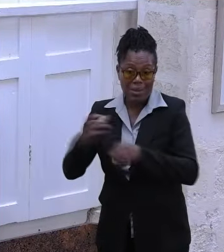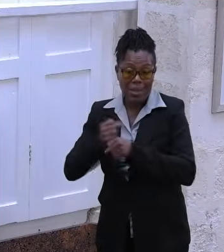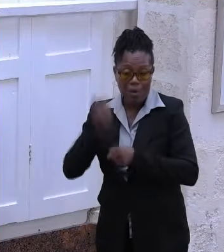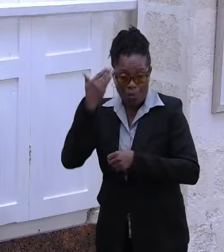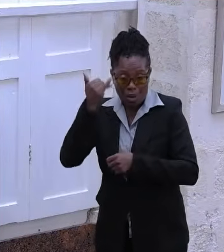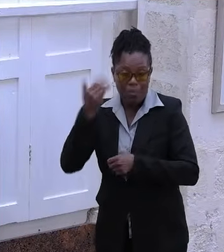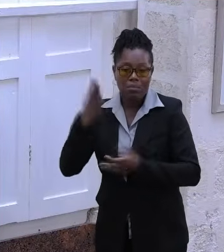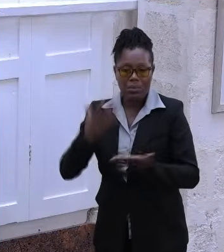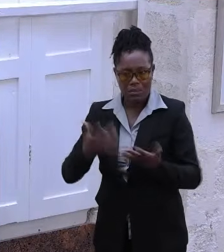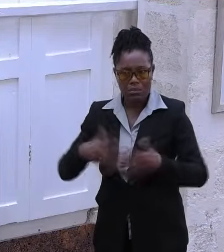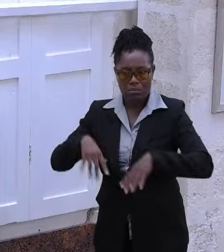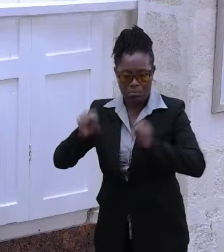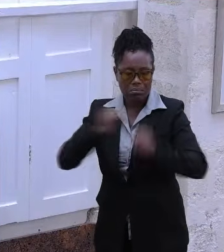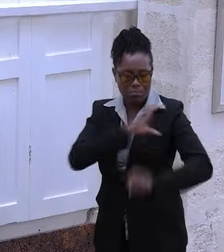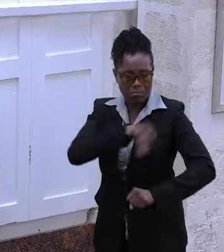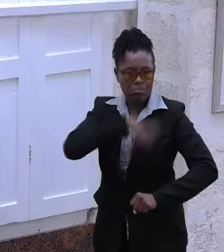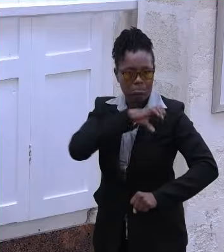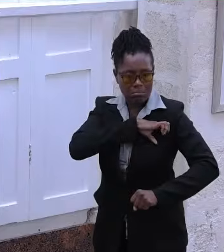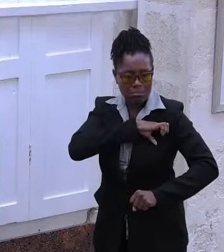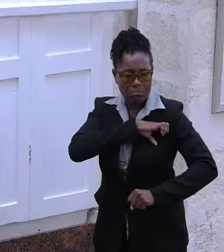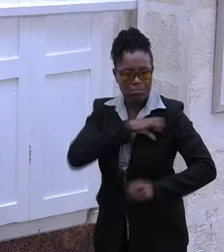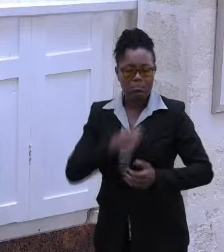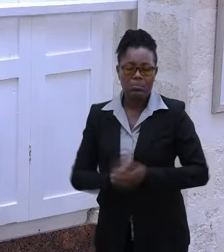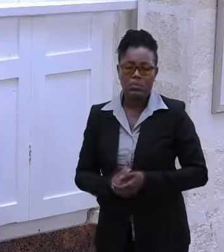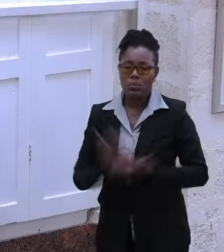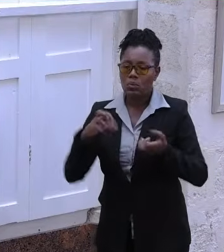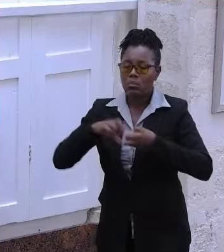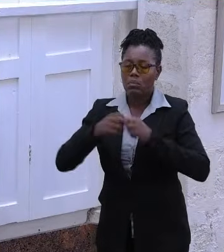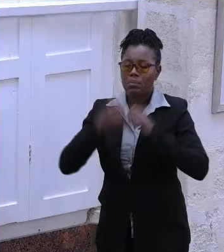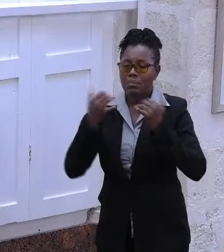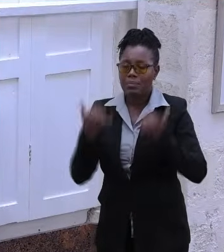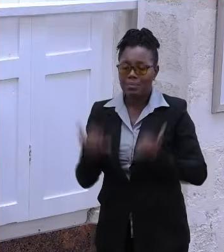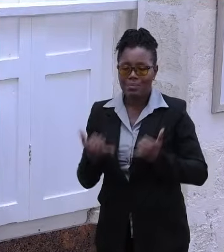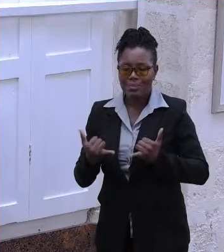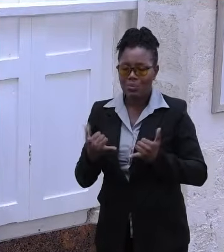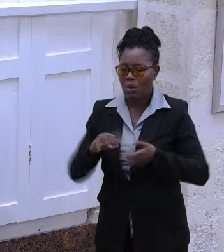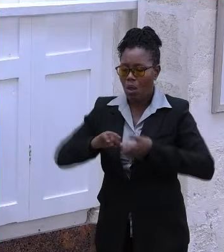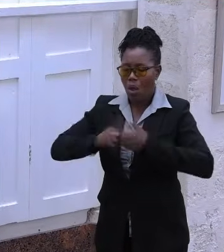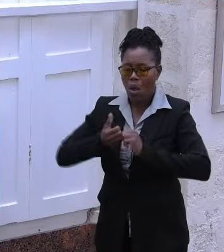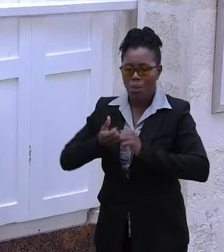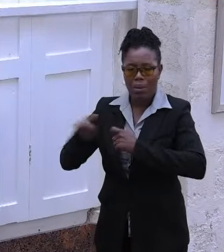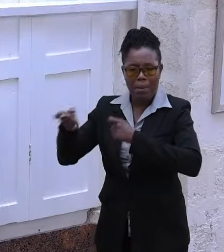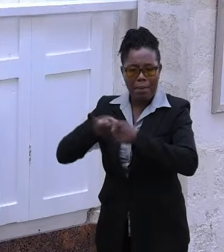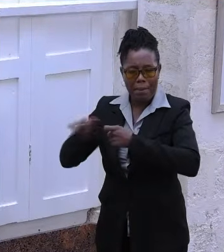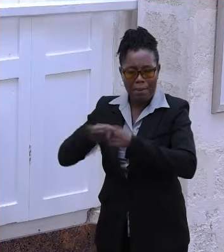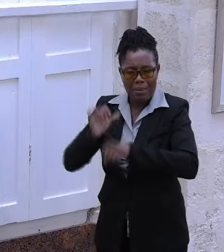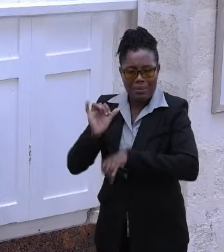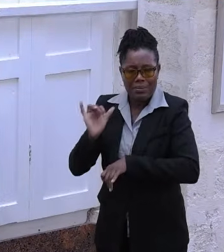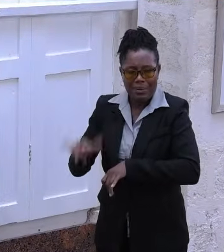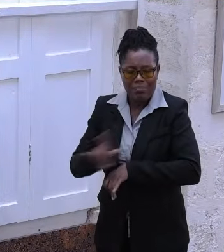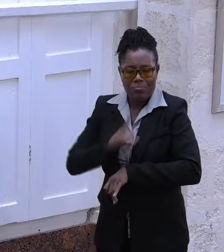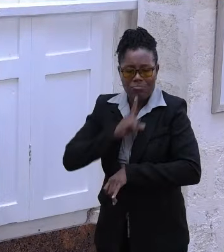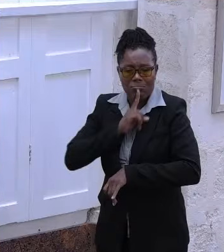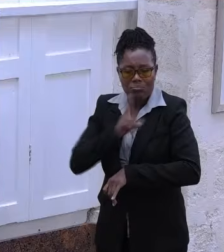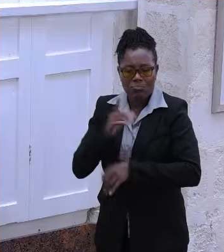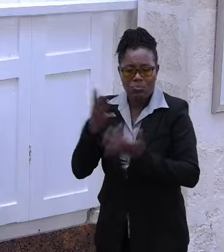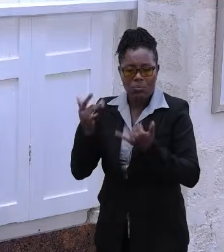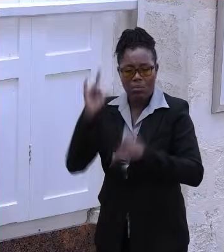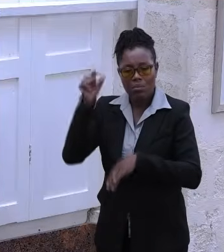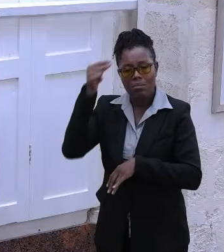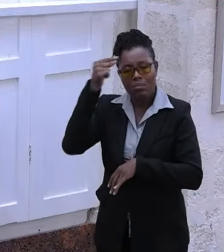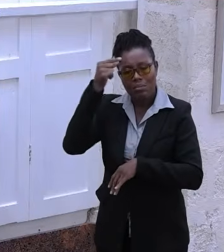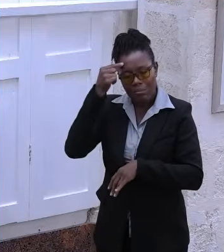So the issue here for us is, how do we manage that? And that is really why governance is